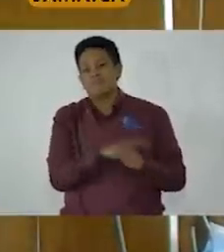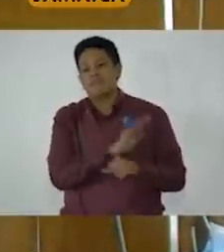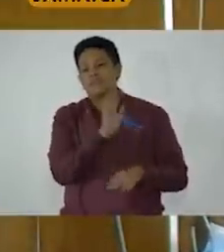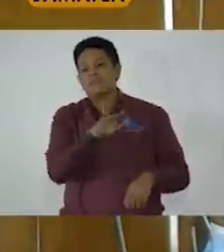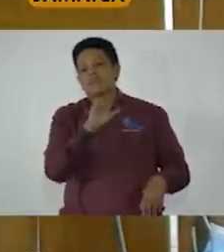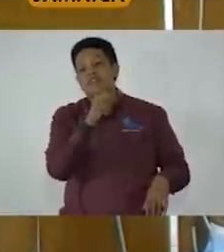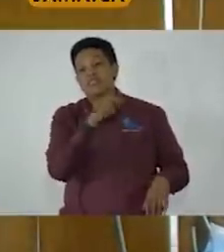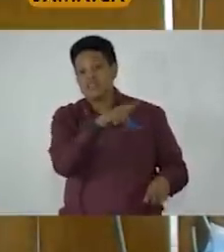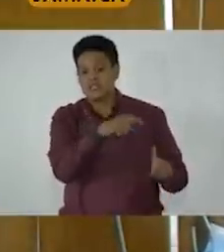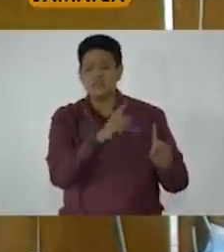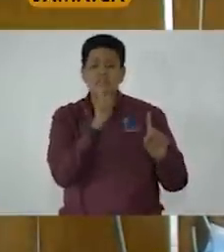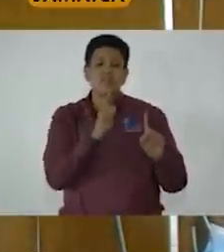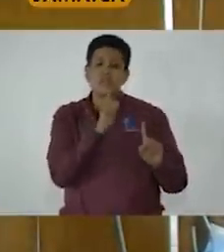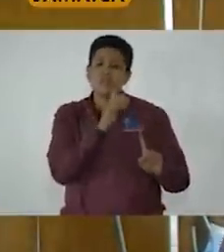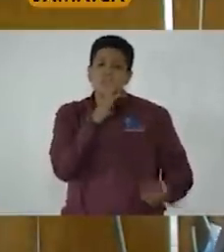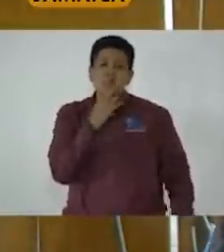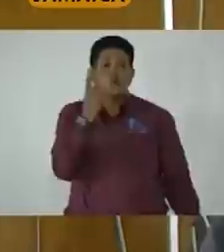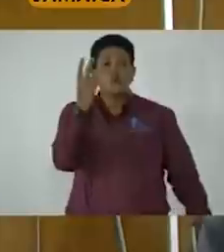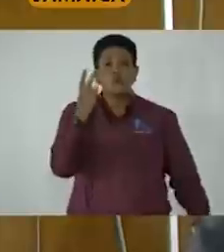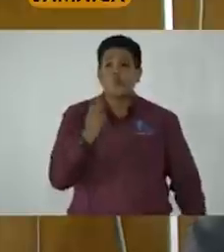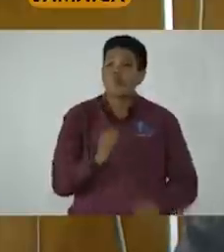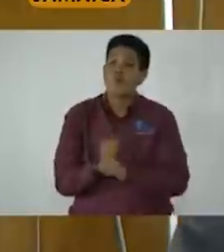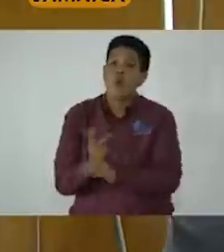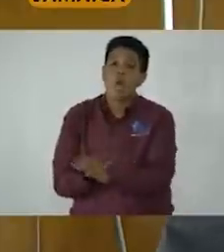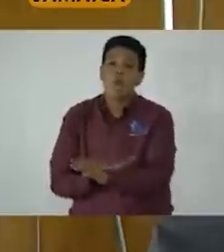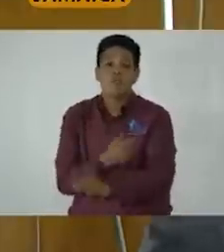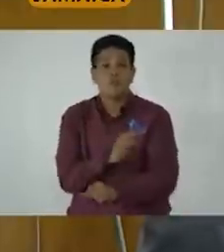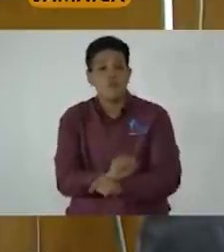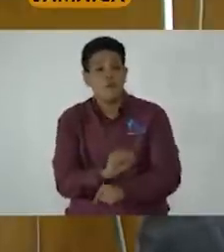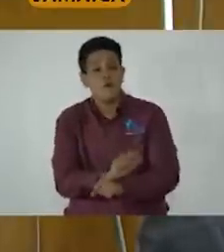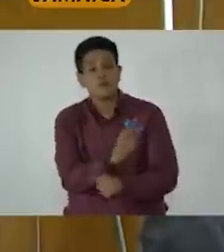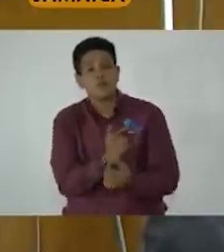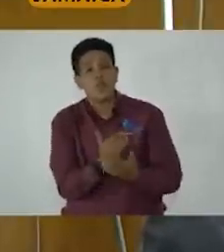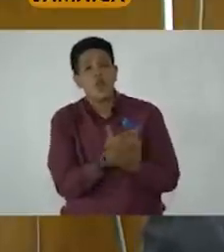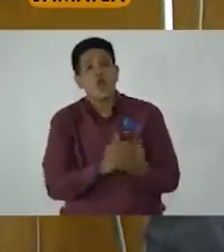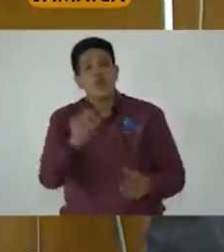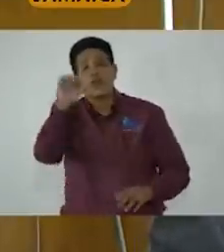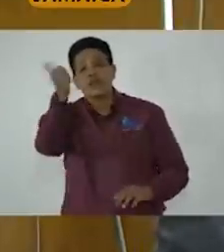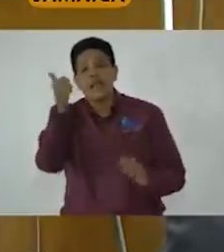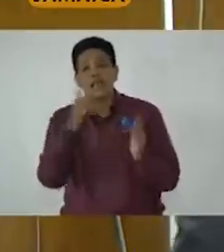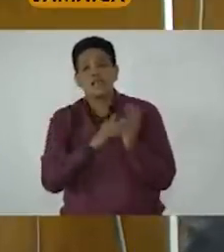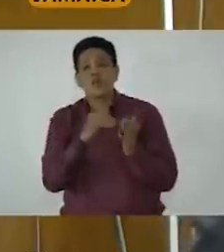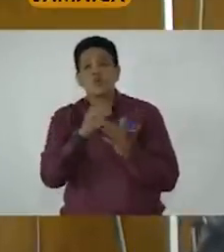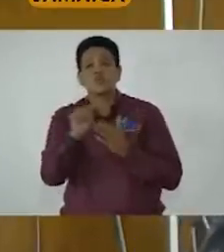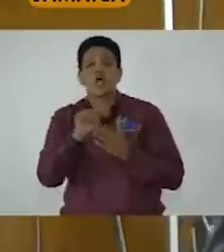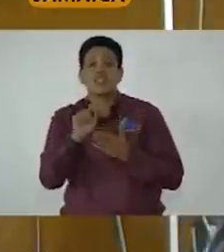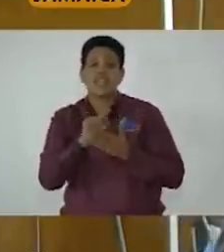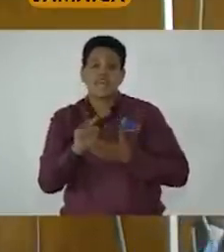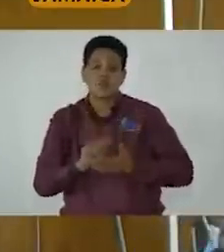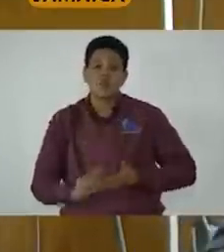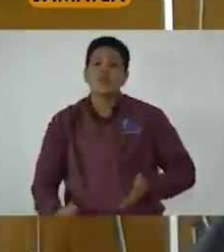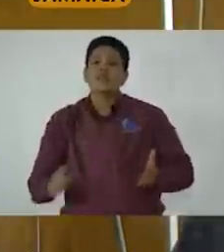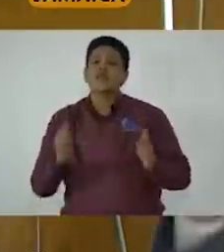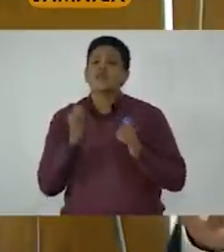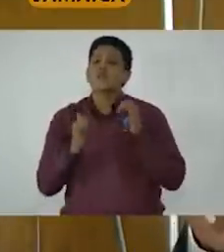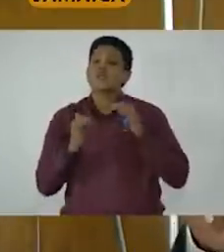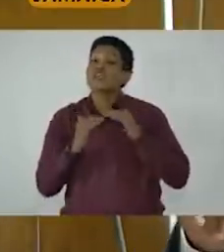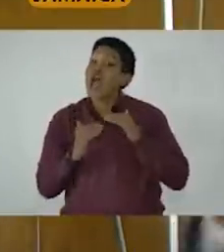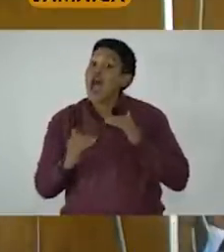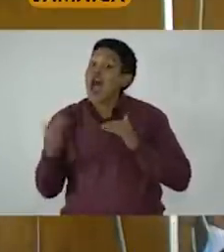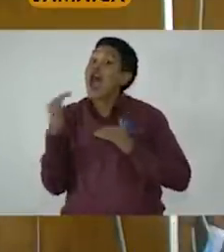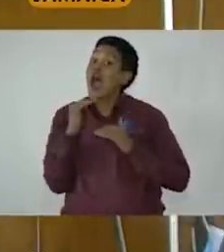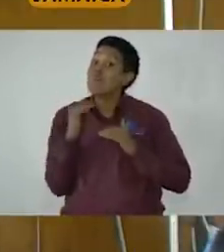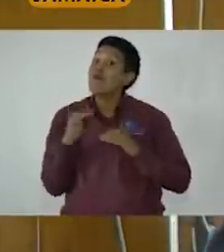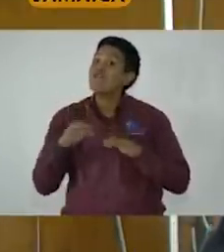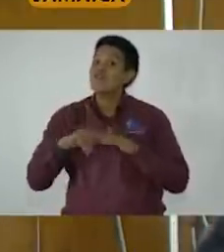a single mother of two working as a domestic helper. She earns $10,000 per week, which is above the